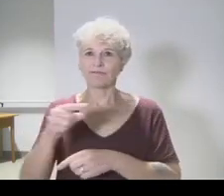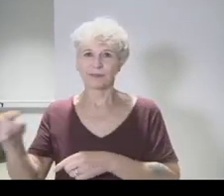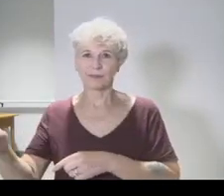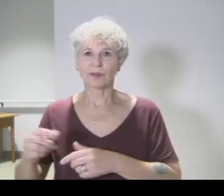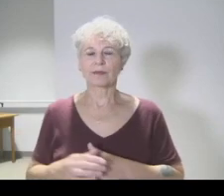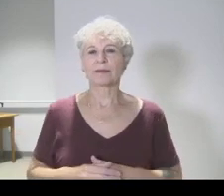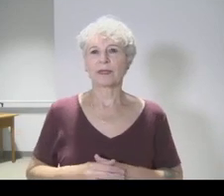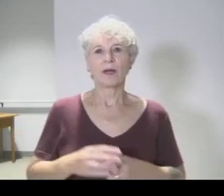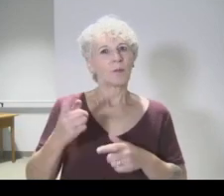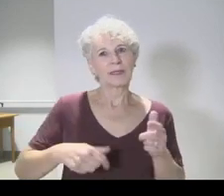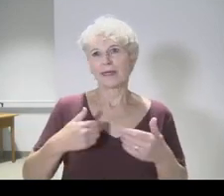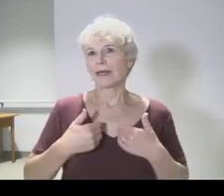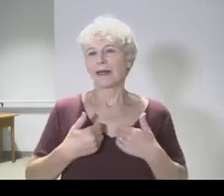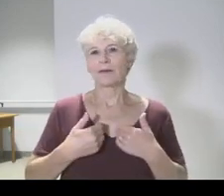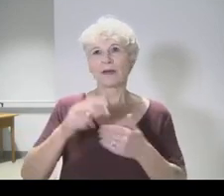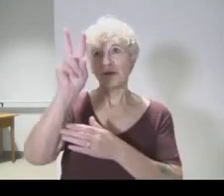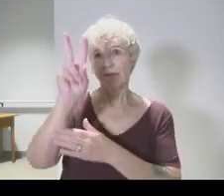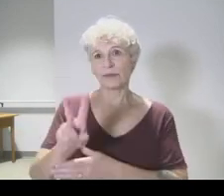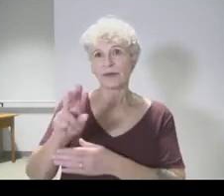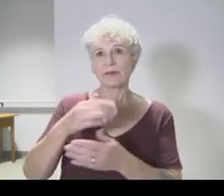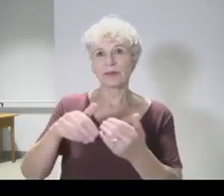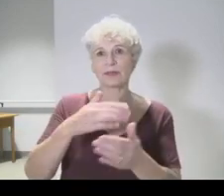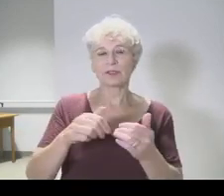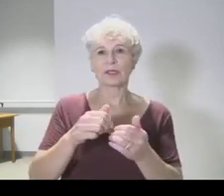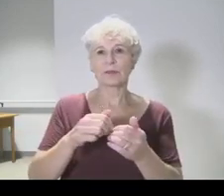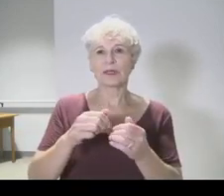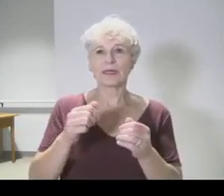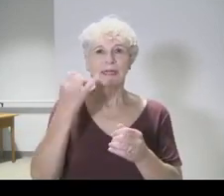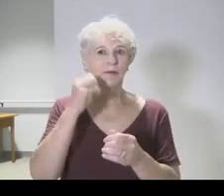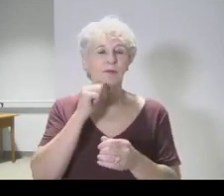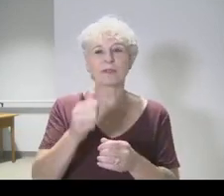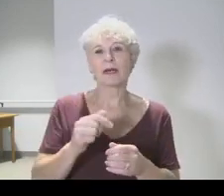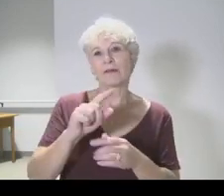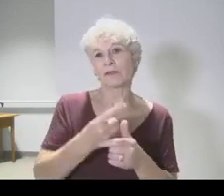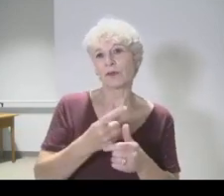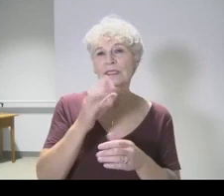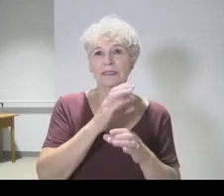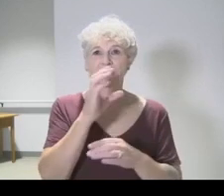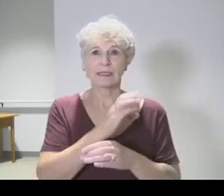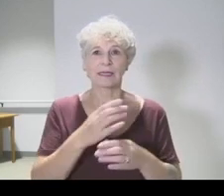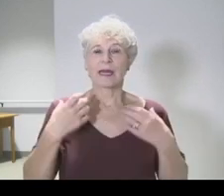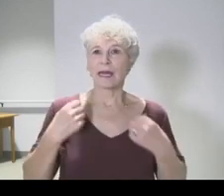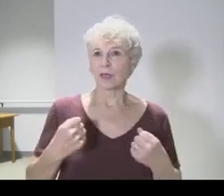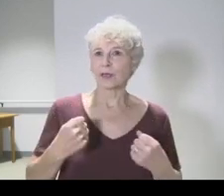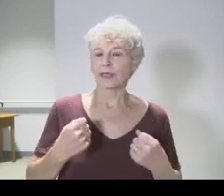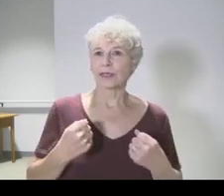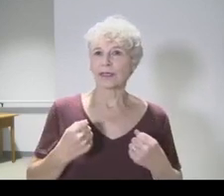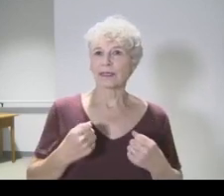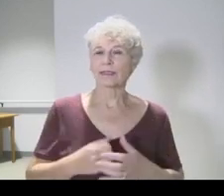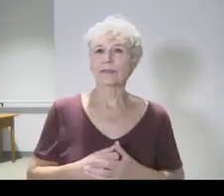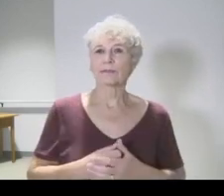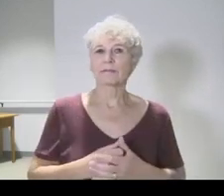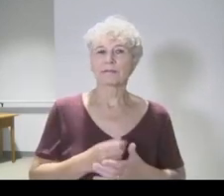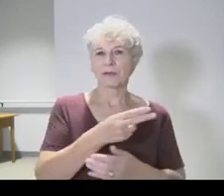have horizontal Christian fellowships and relationships if we're not first seeking healthy and growing vertical relationship